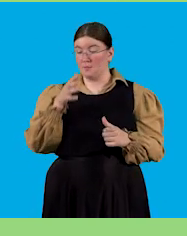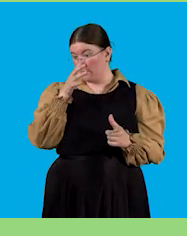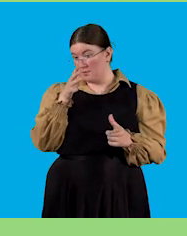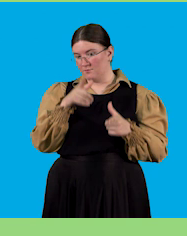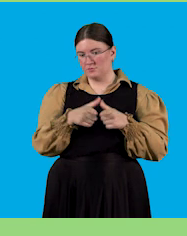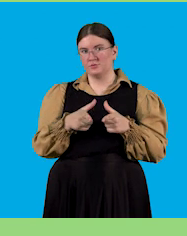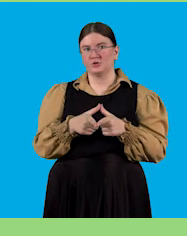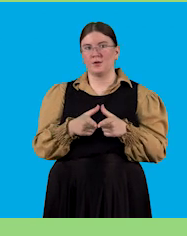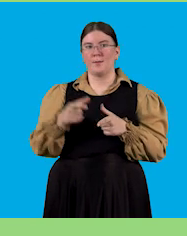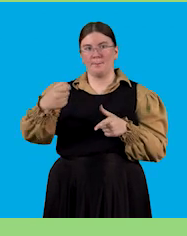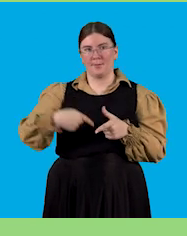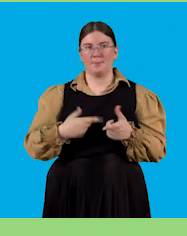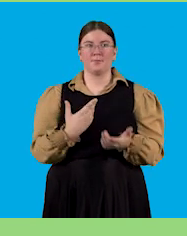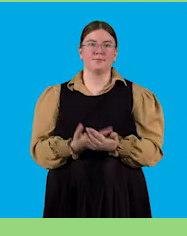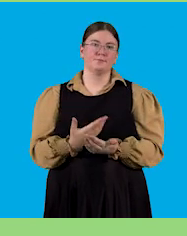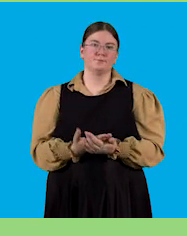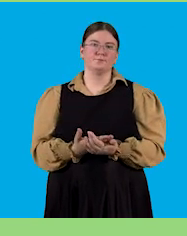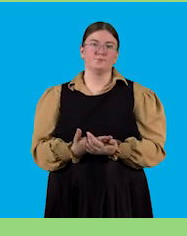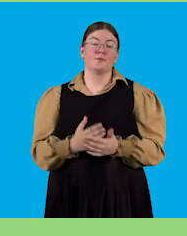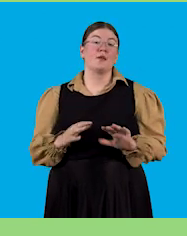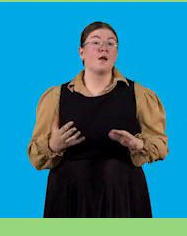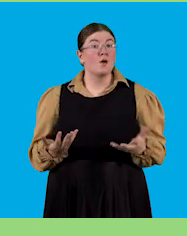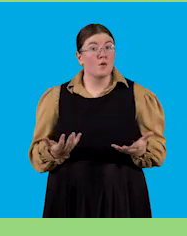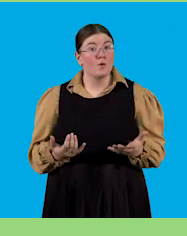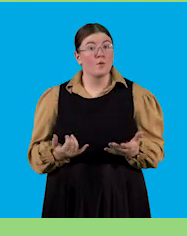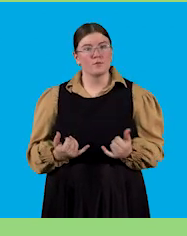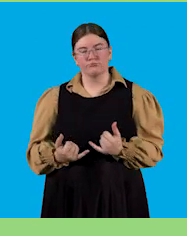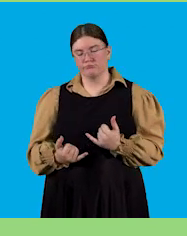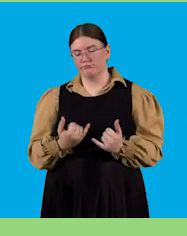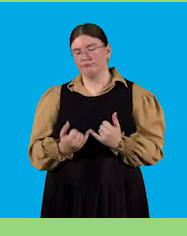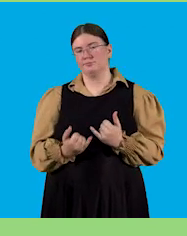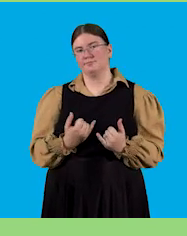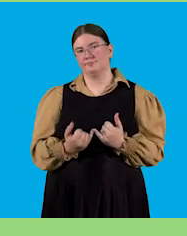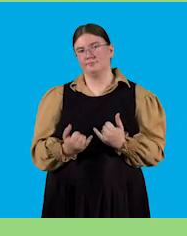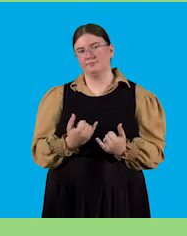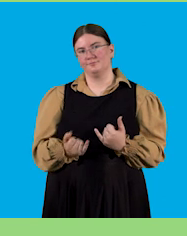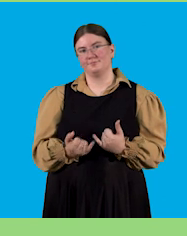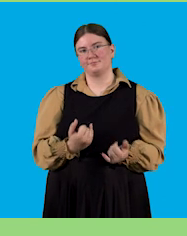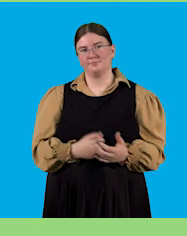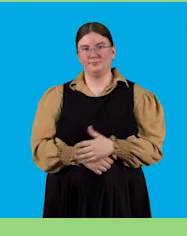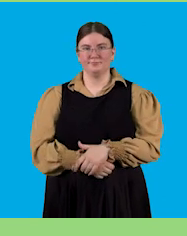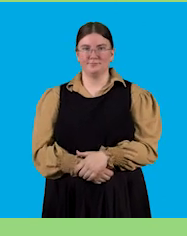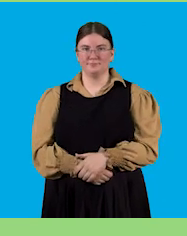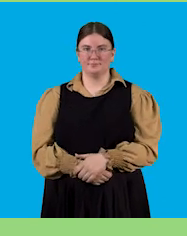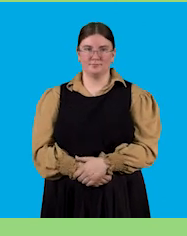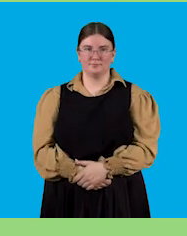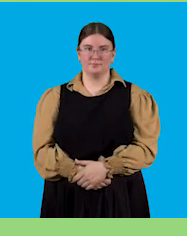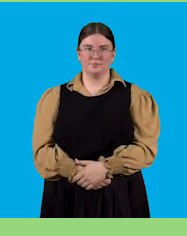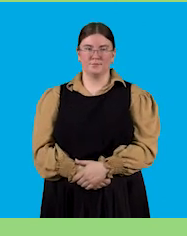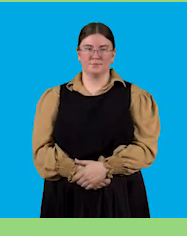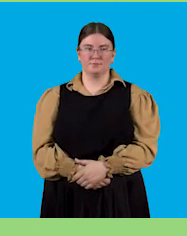function is to place a sperm in the vagina during reproduction and during sexual intercourse.